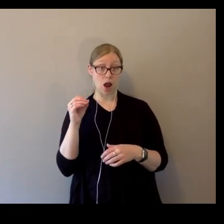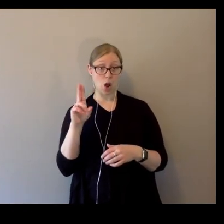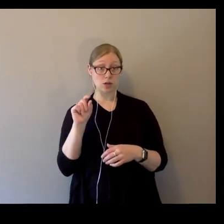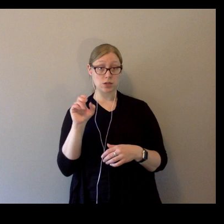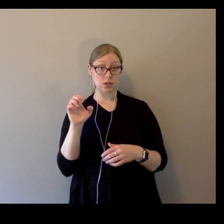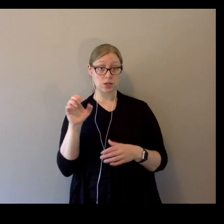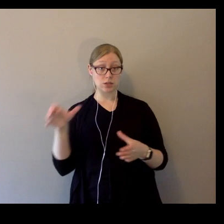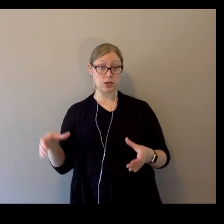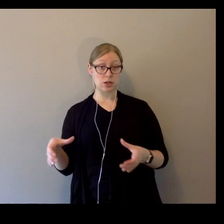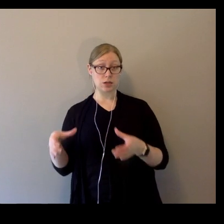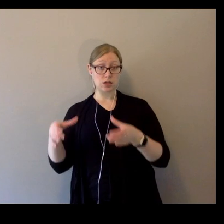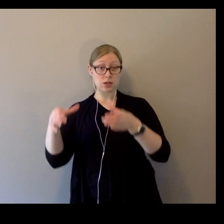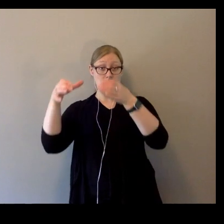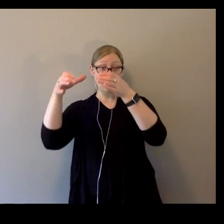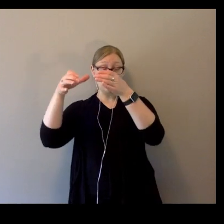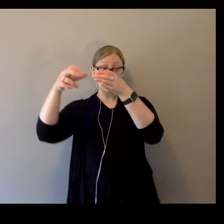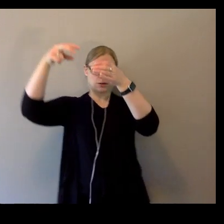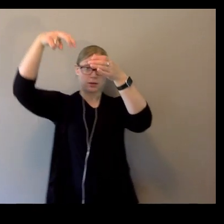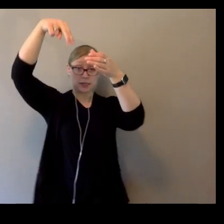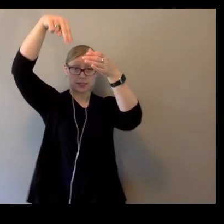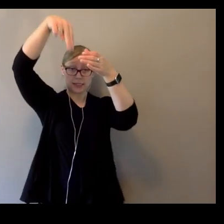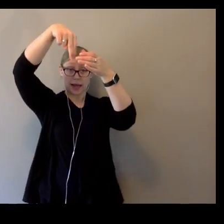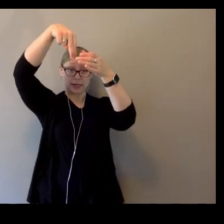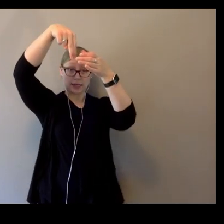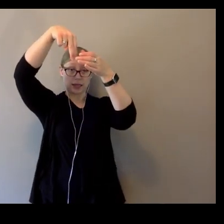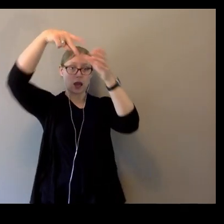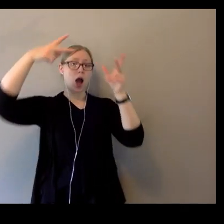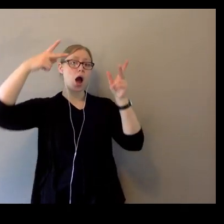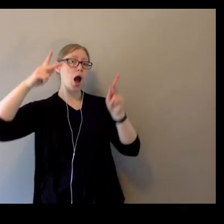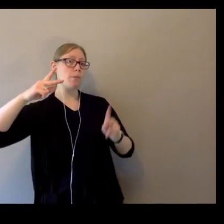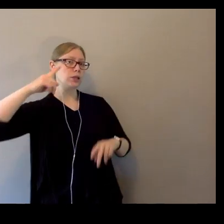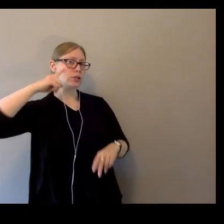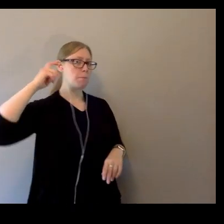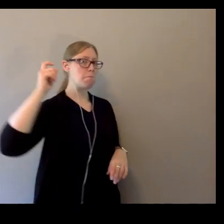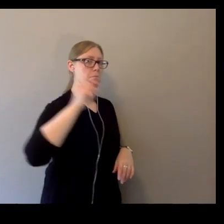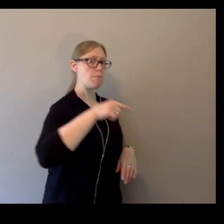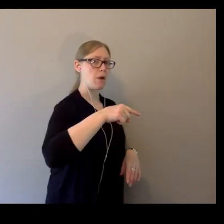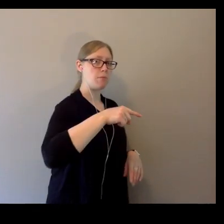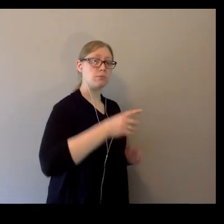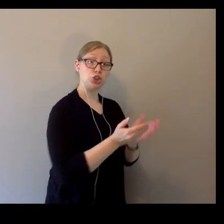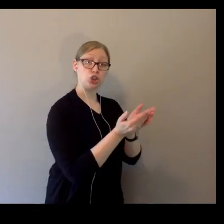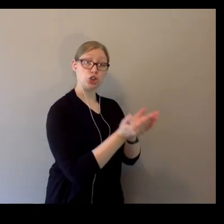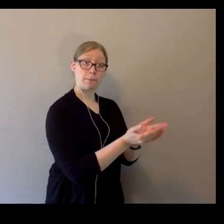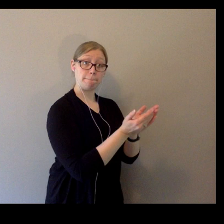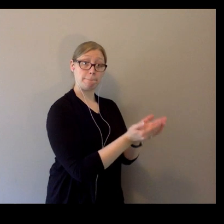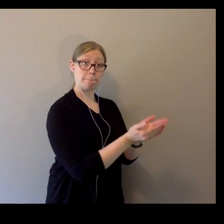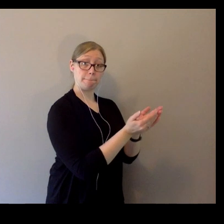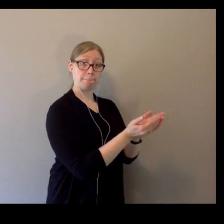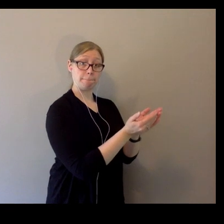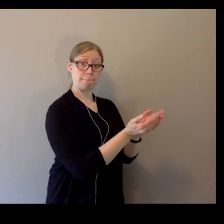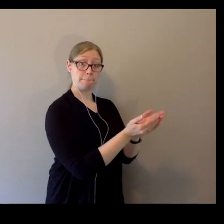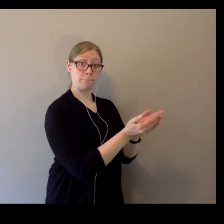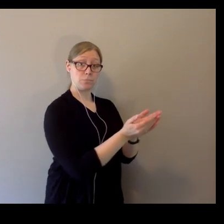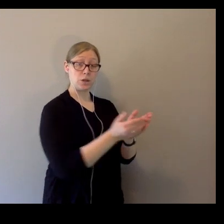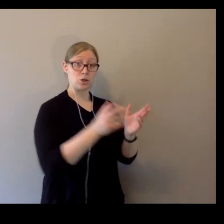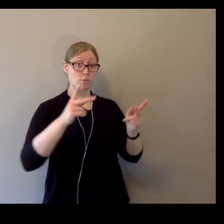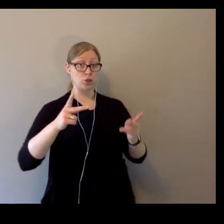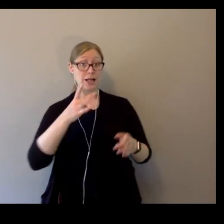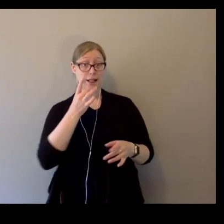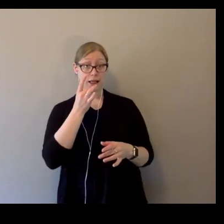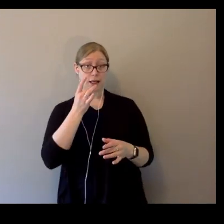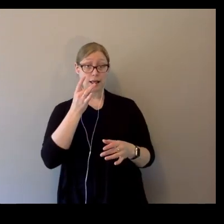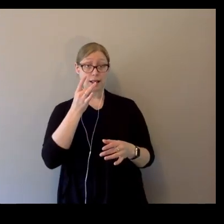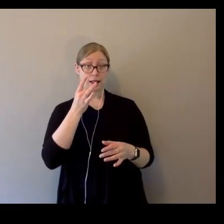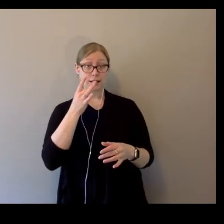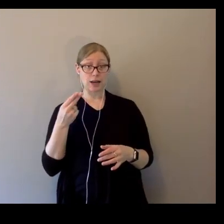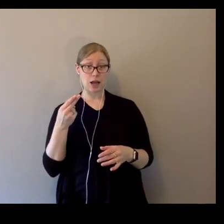the top. A person spots a ship at an angle of depression. So this person standing at the top of this lighthouse,